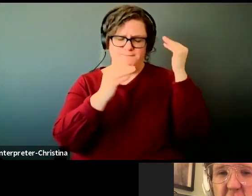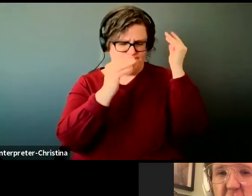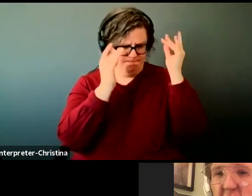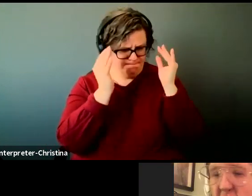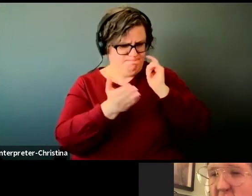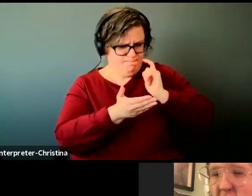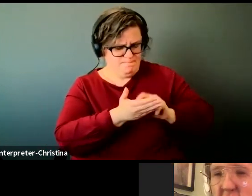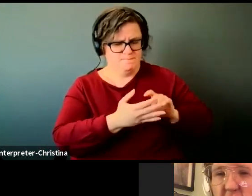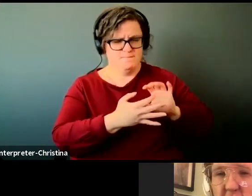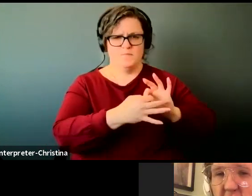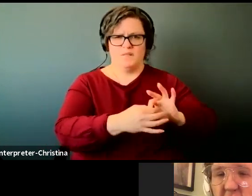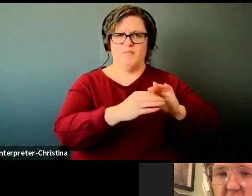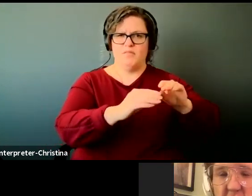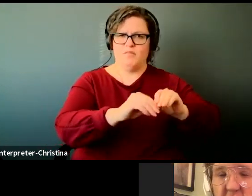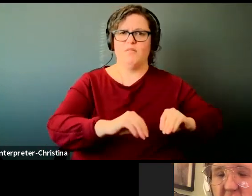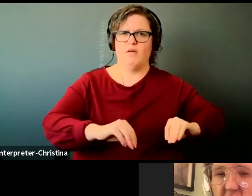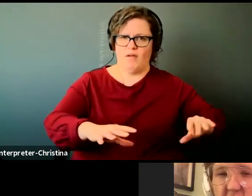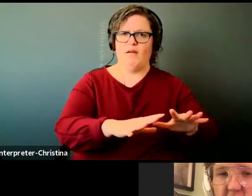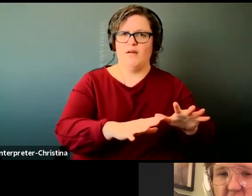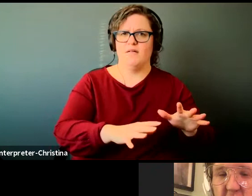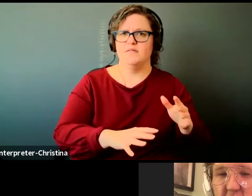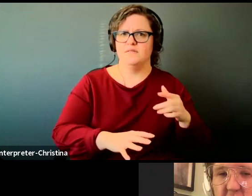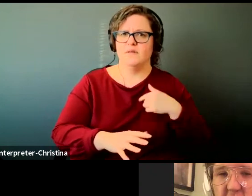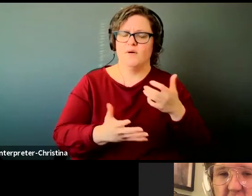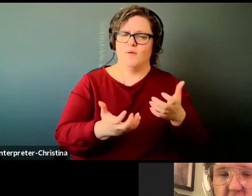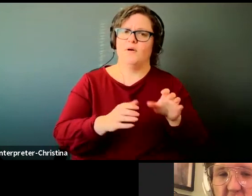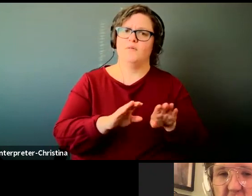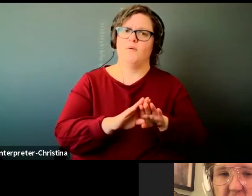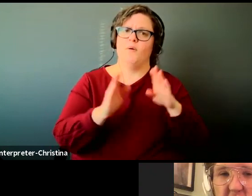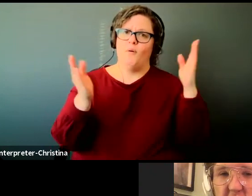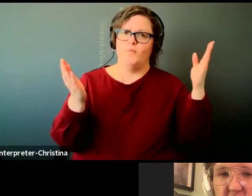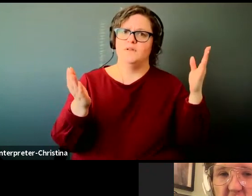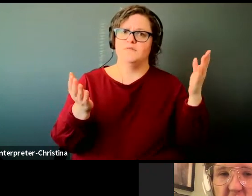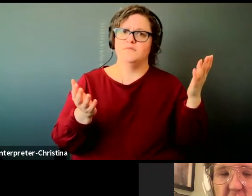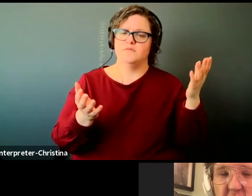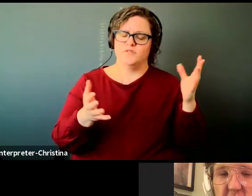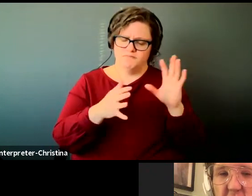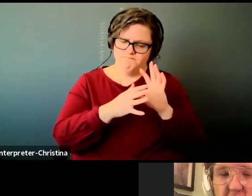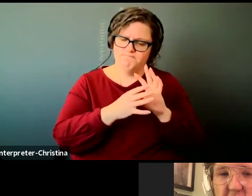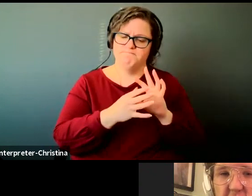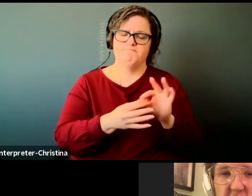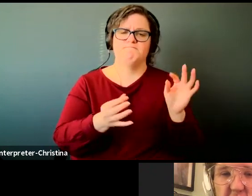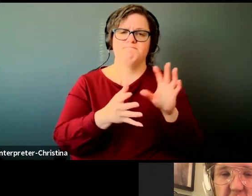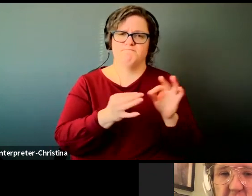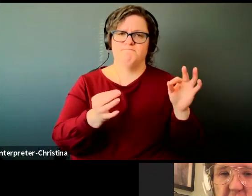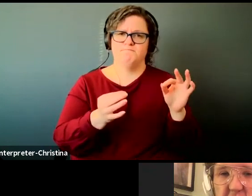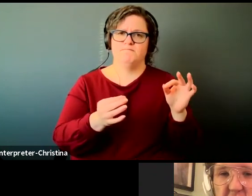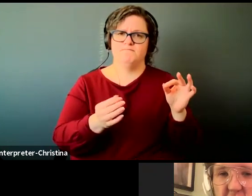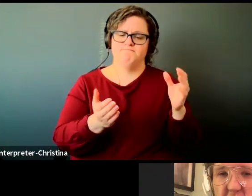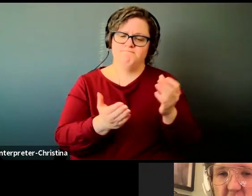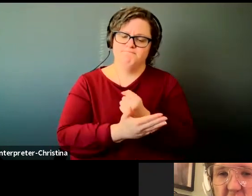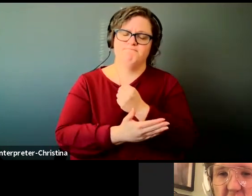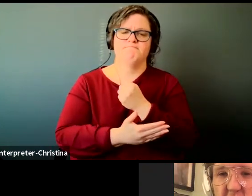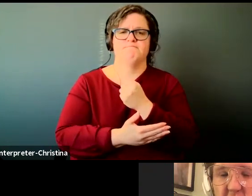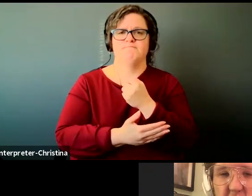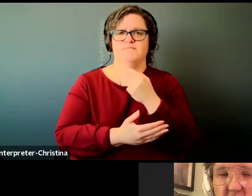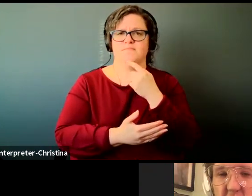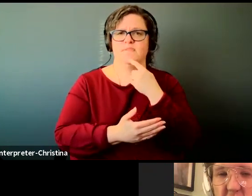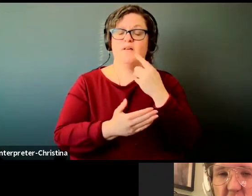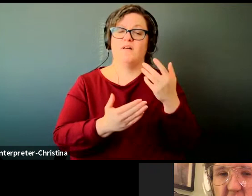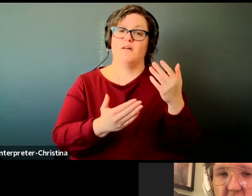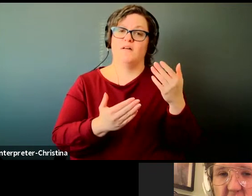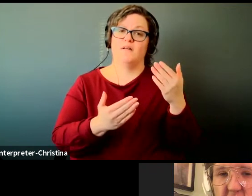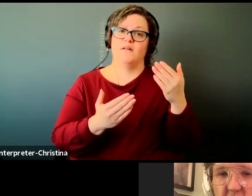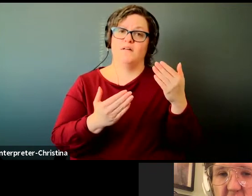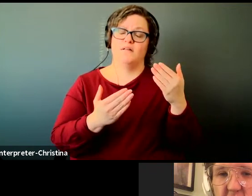land. So I do want to start by extending not only my gratitude, but also, you know, putting